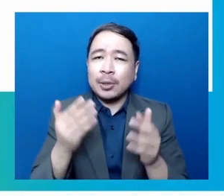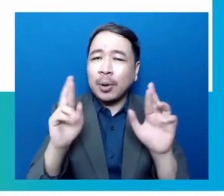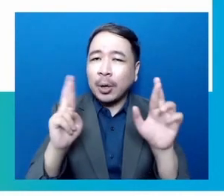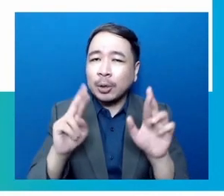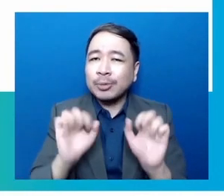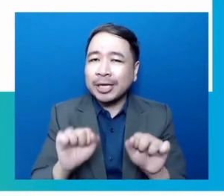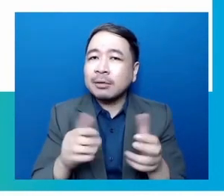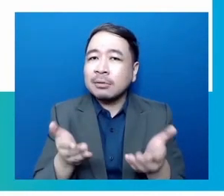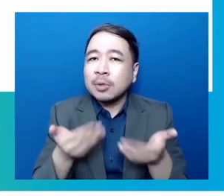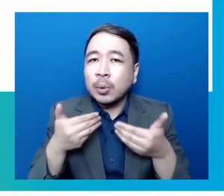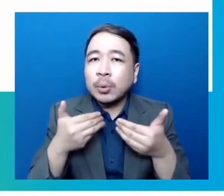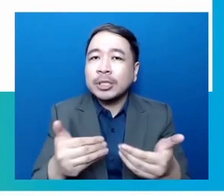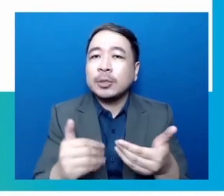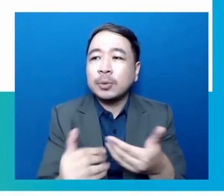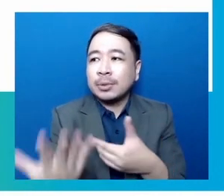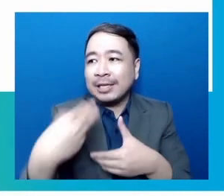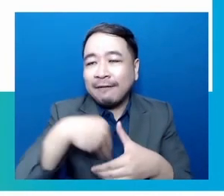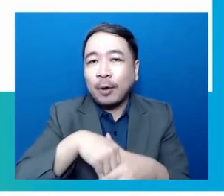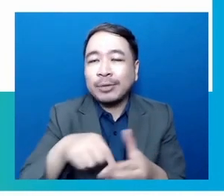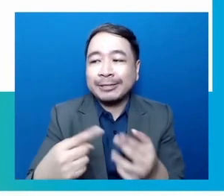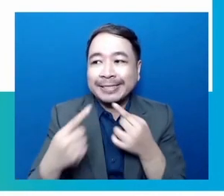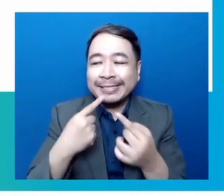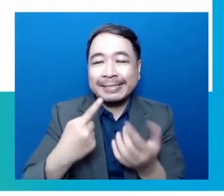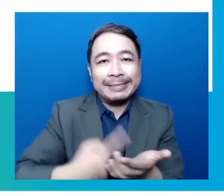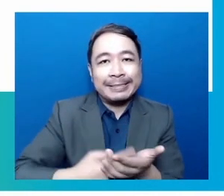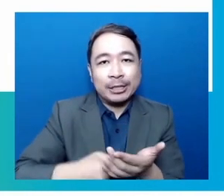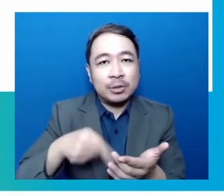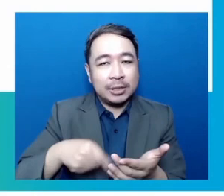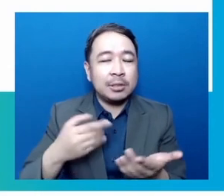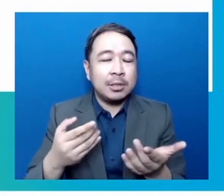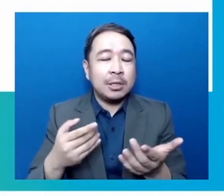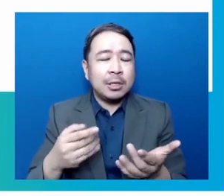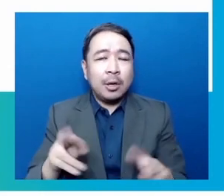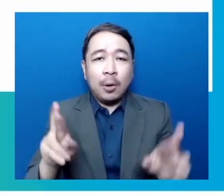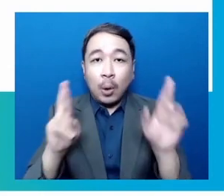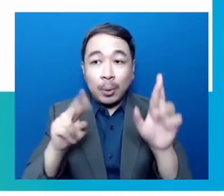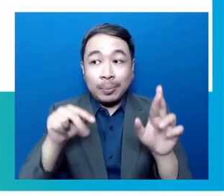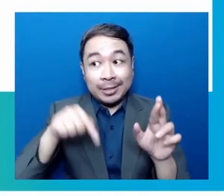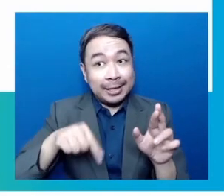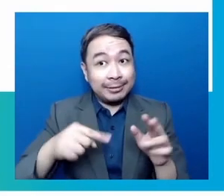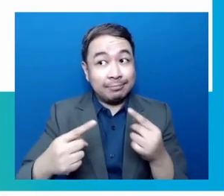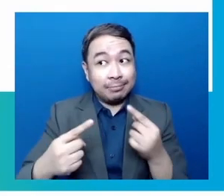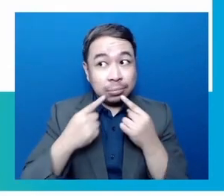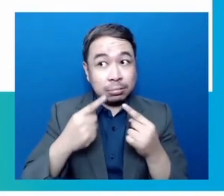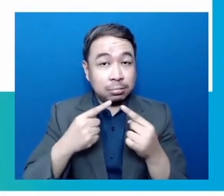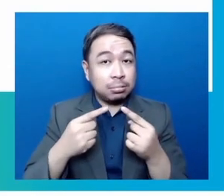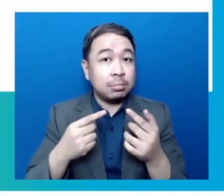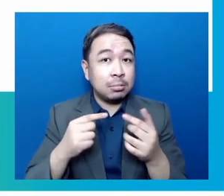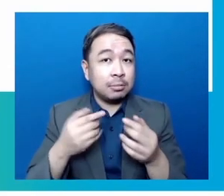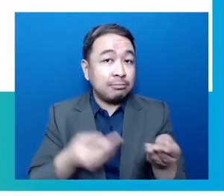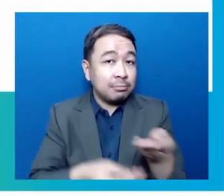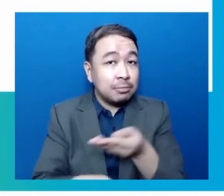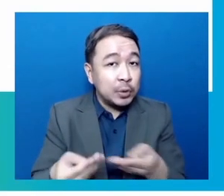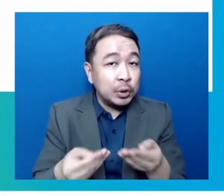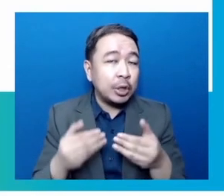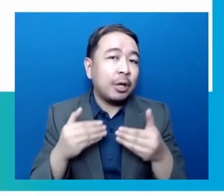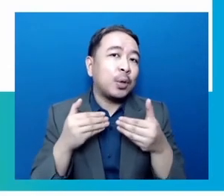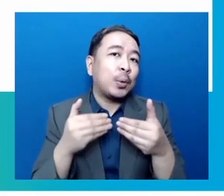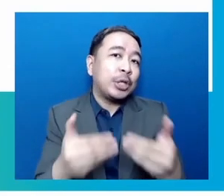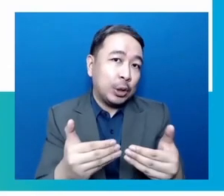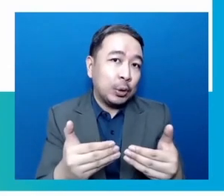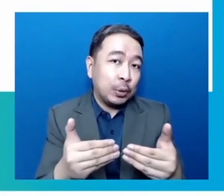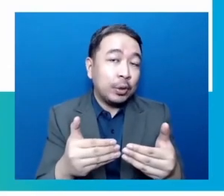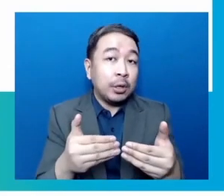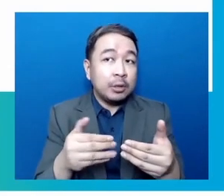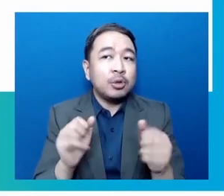possible. So hopefully this conversation can continue and we can continue to